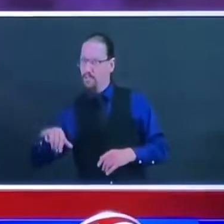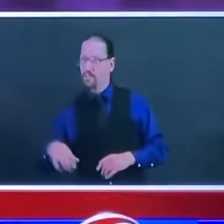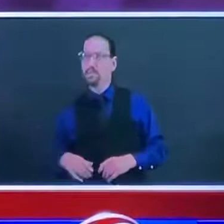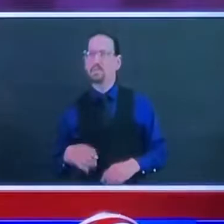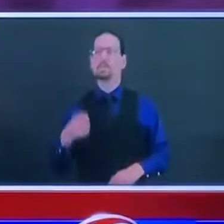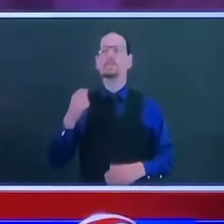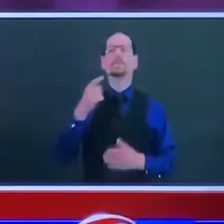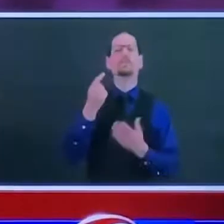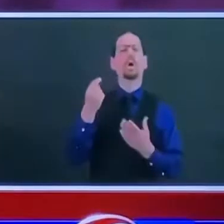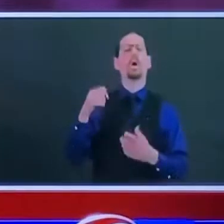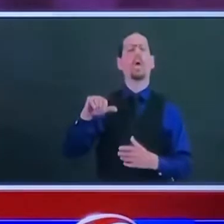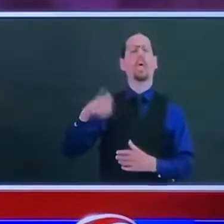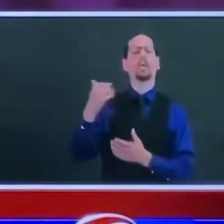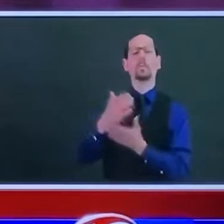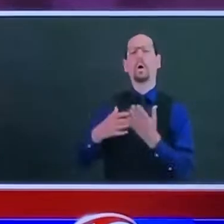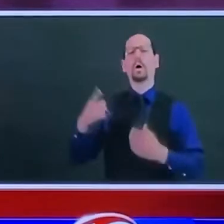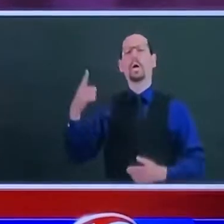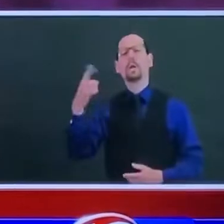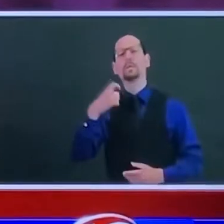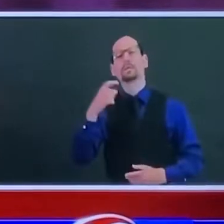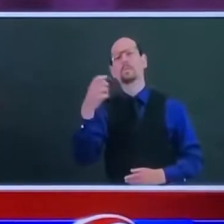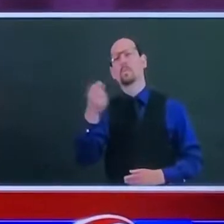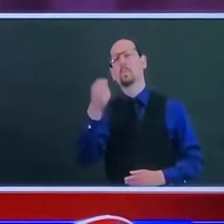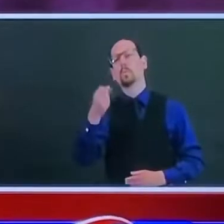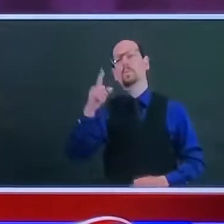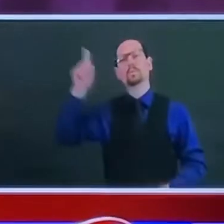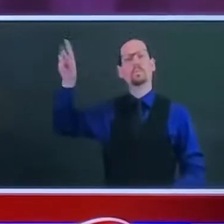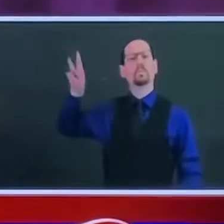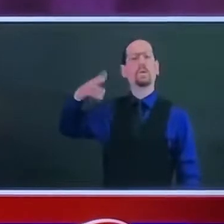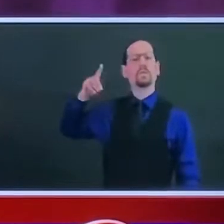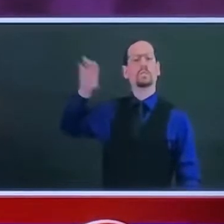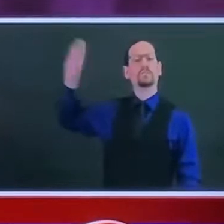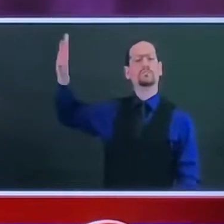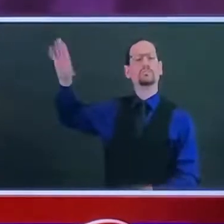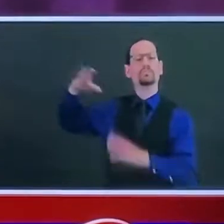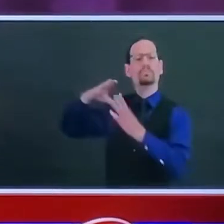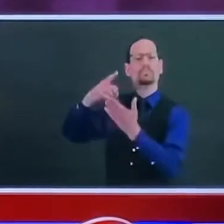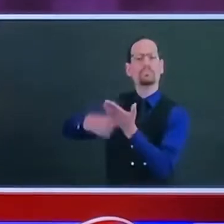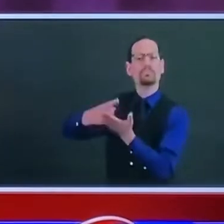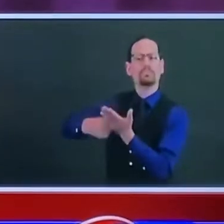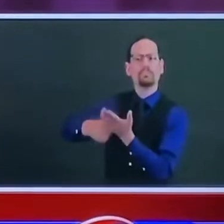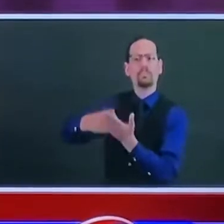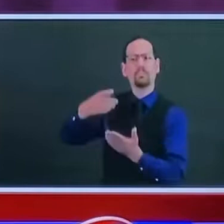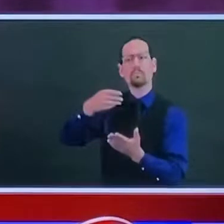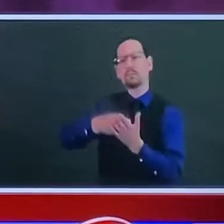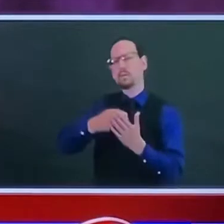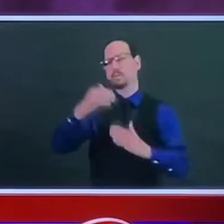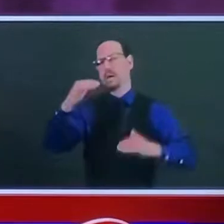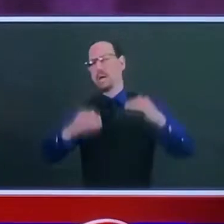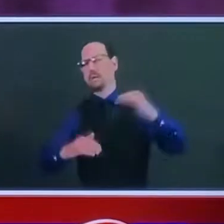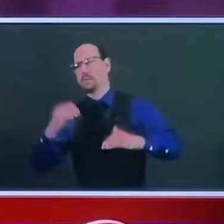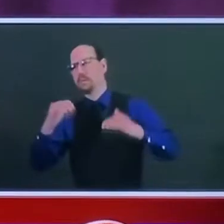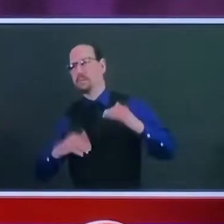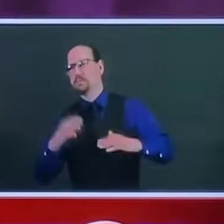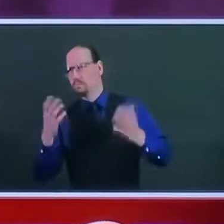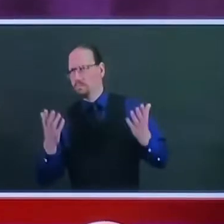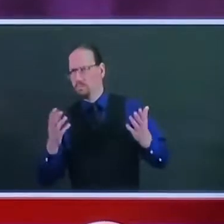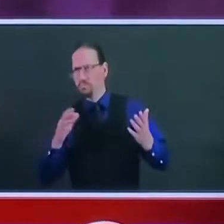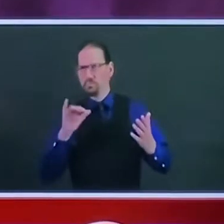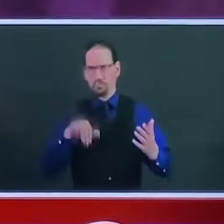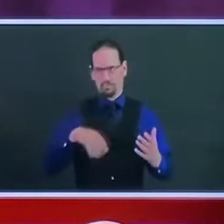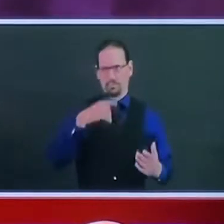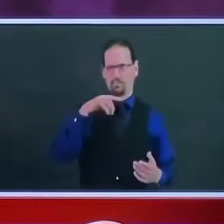in Washington about helping the states balance yes. their budgets, and so $1.25 billion is a good chunk of money for Rhode Island.